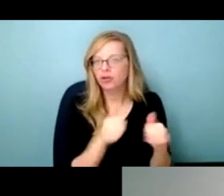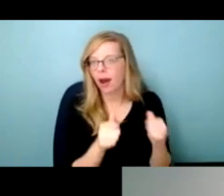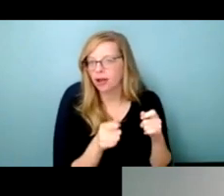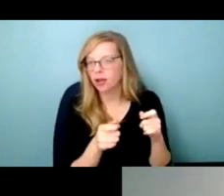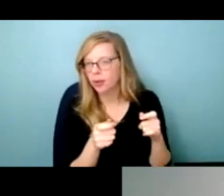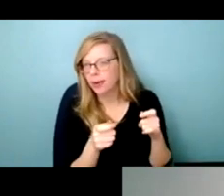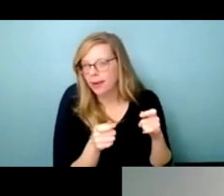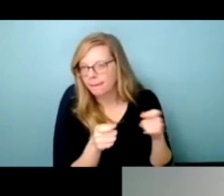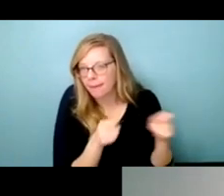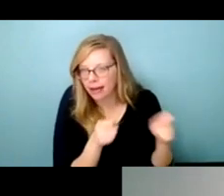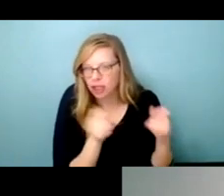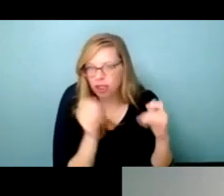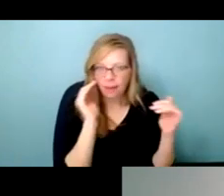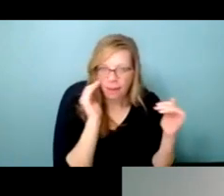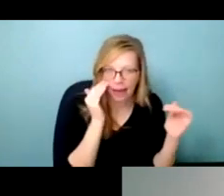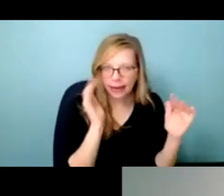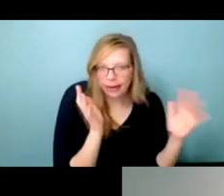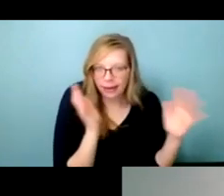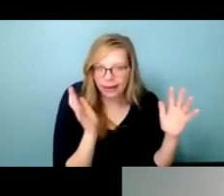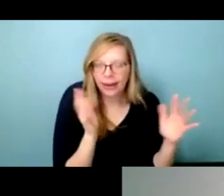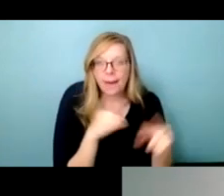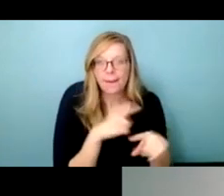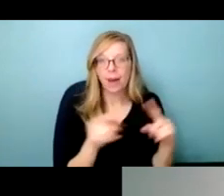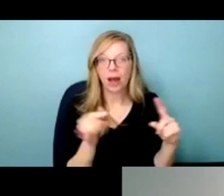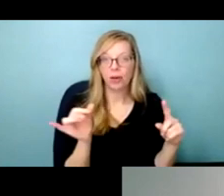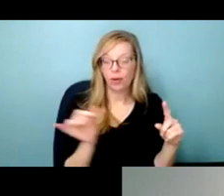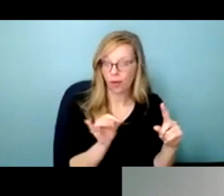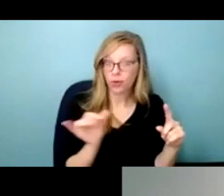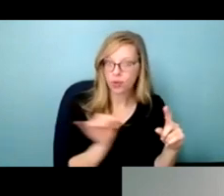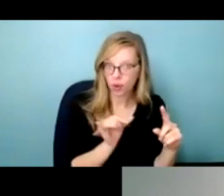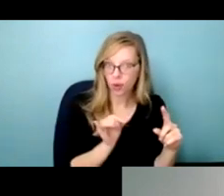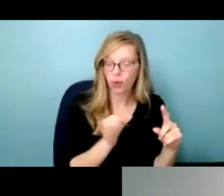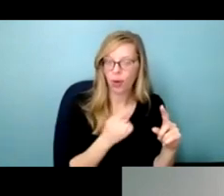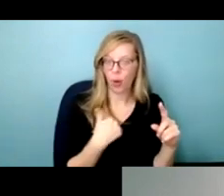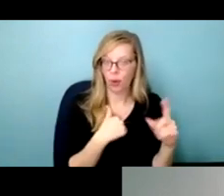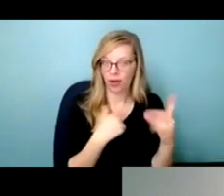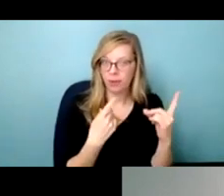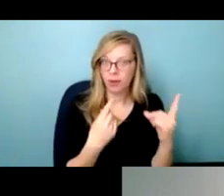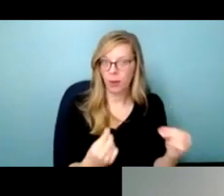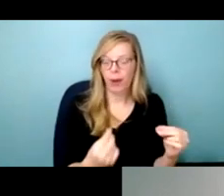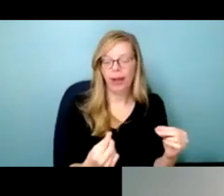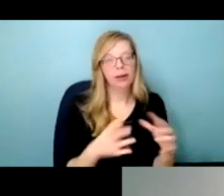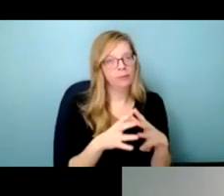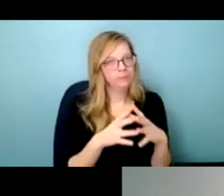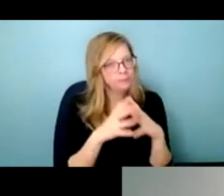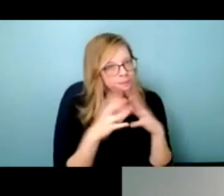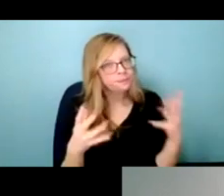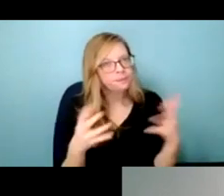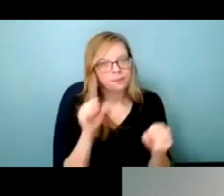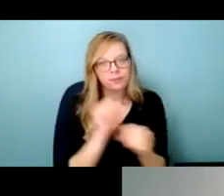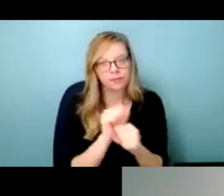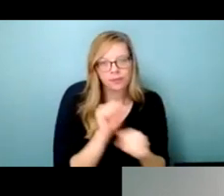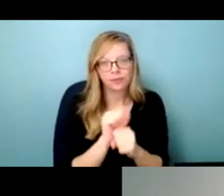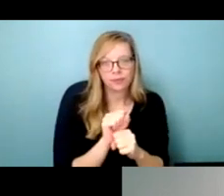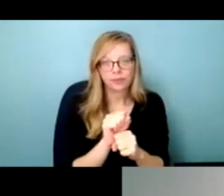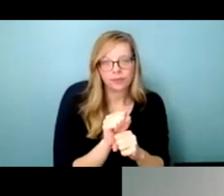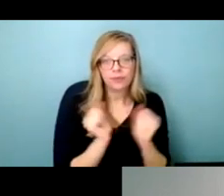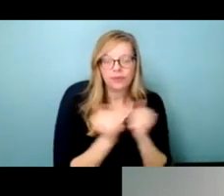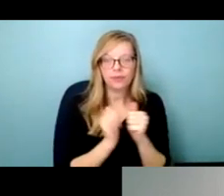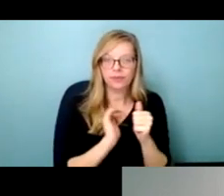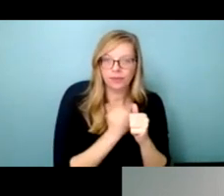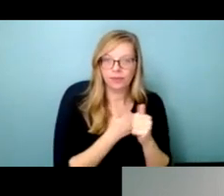panic. But it is also, we've been doing a heck of a lot of work with our